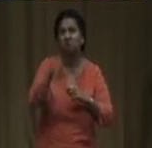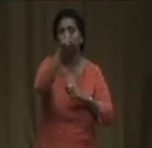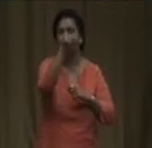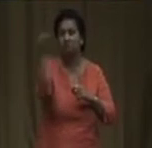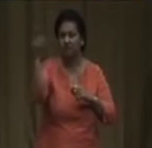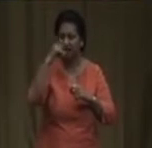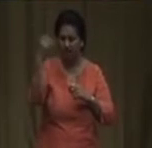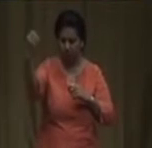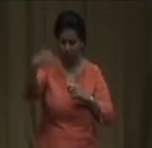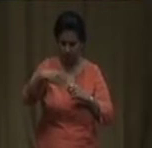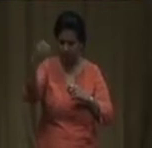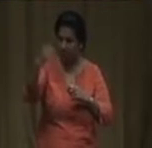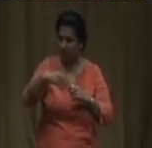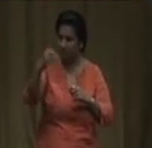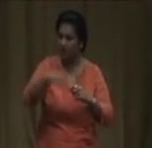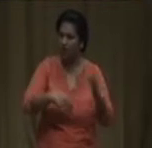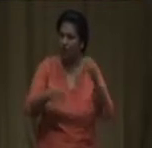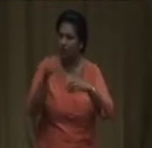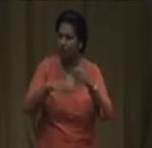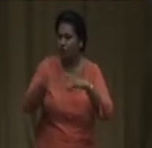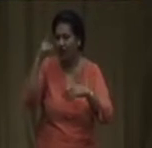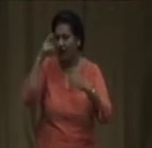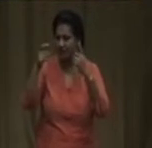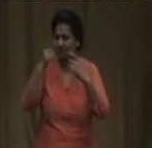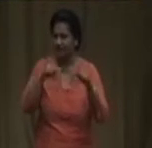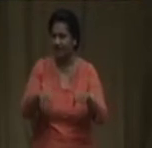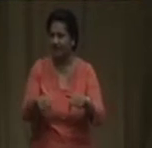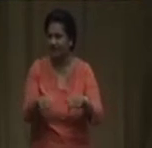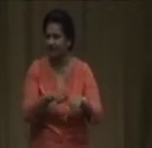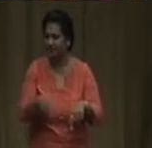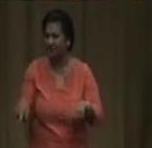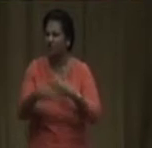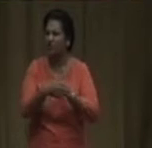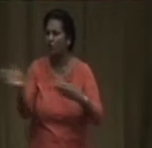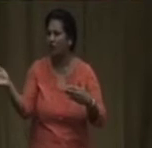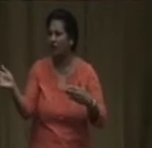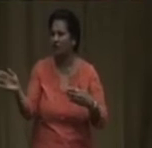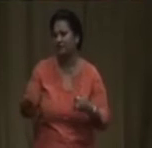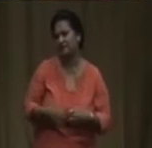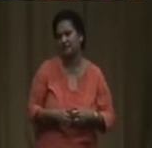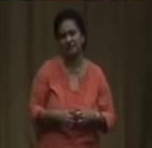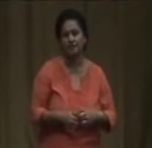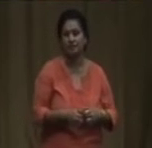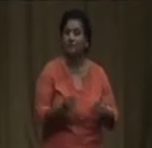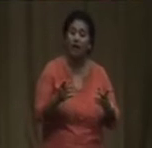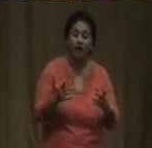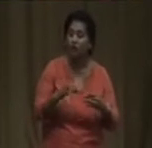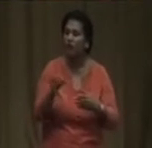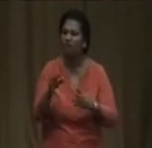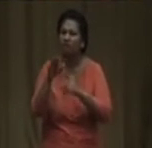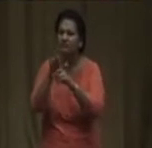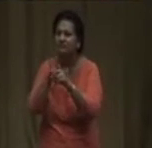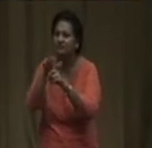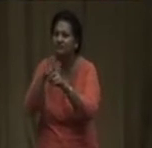to undermine the fiscal viability of our partner institutions because we rely on them for funding. Our model is to find ways